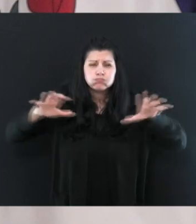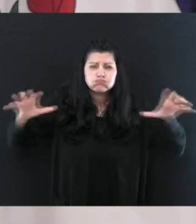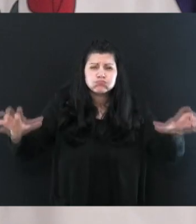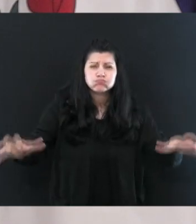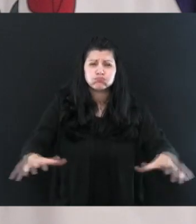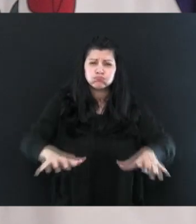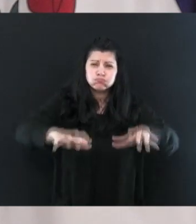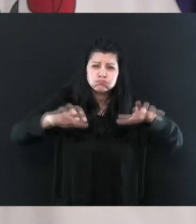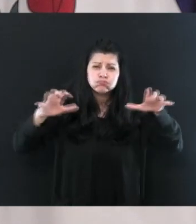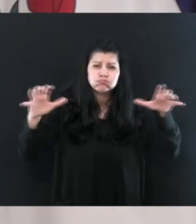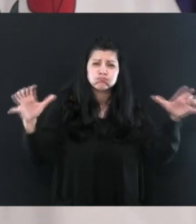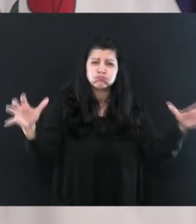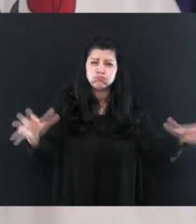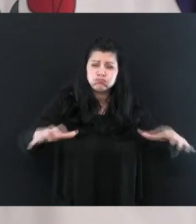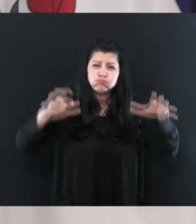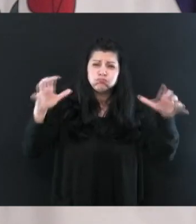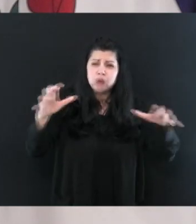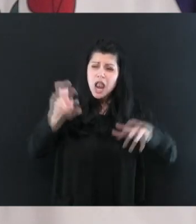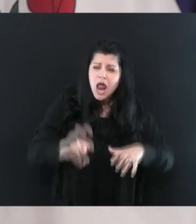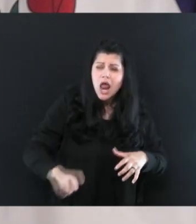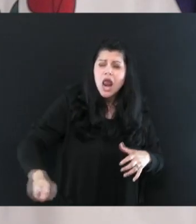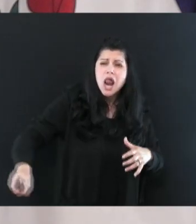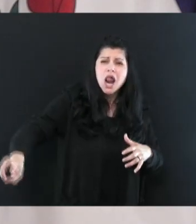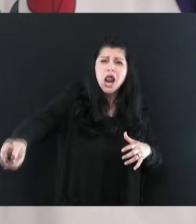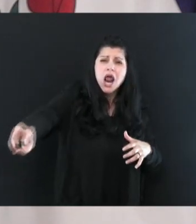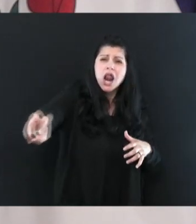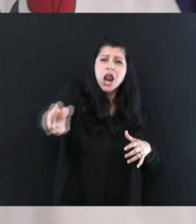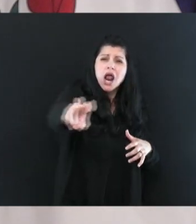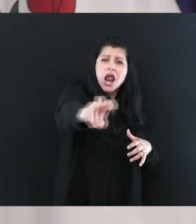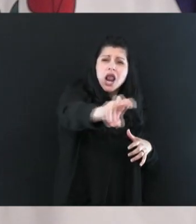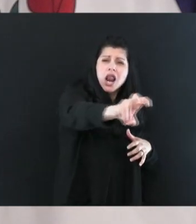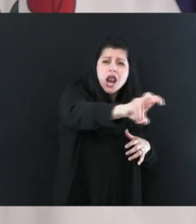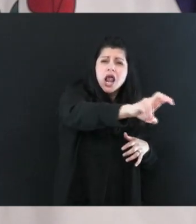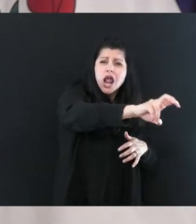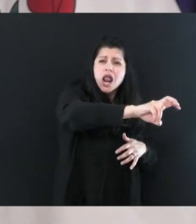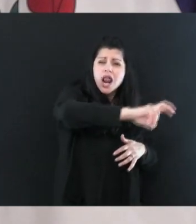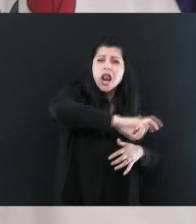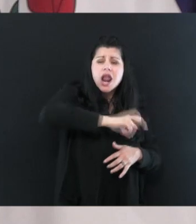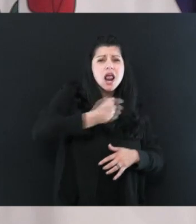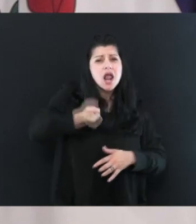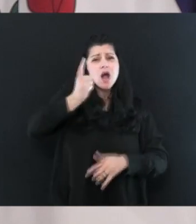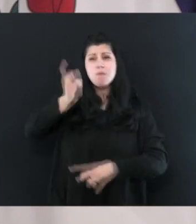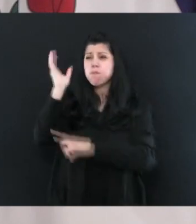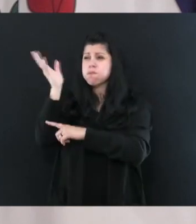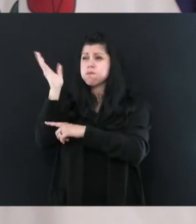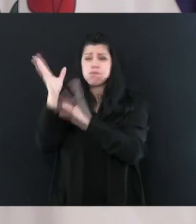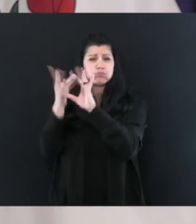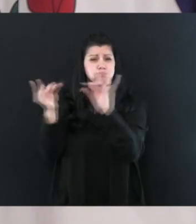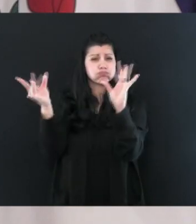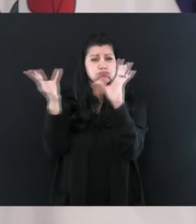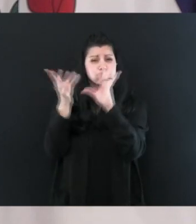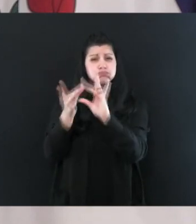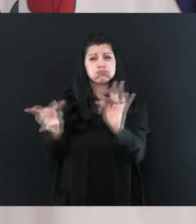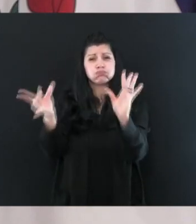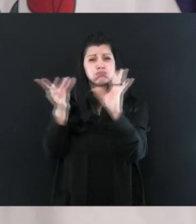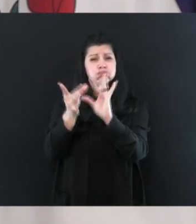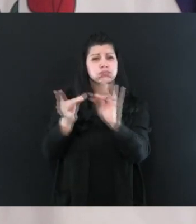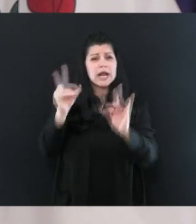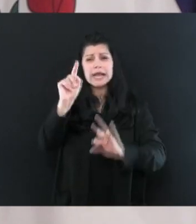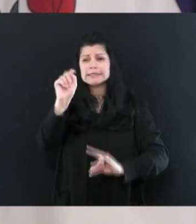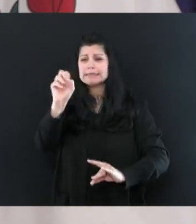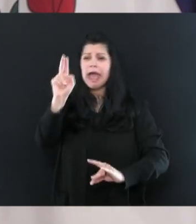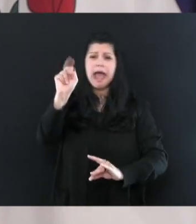doing town halls, and I had a million questions and everything, and most of the questions centered around, well, we've heard this